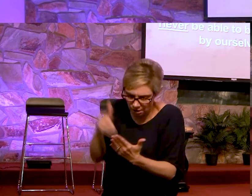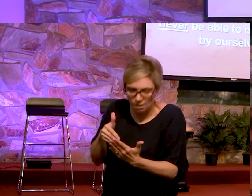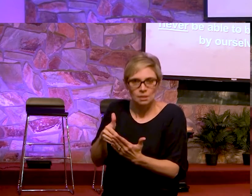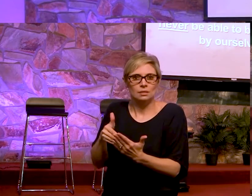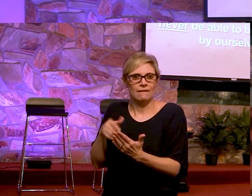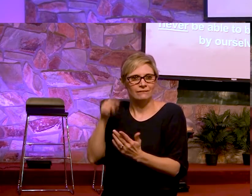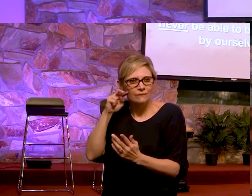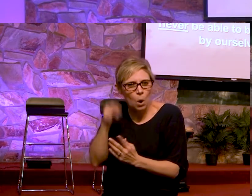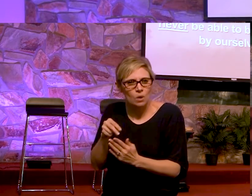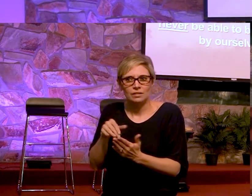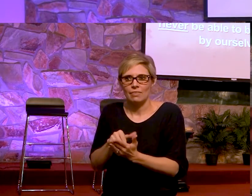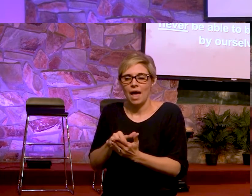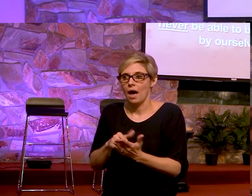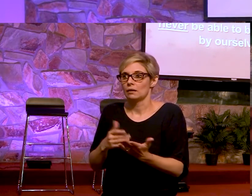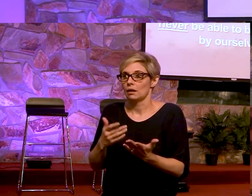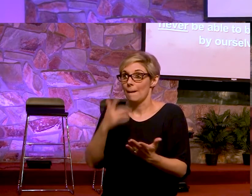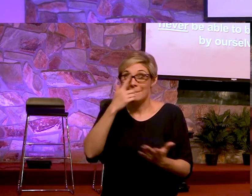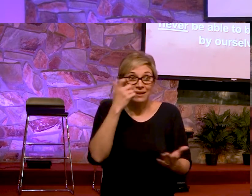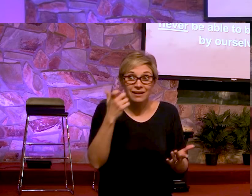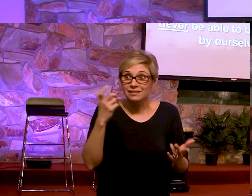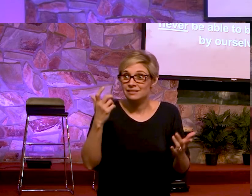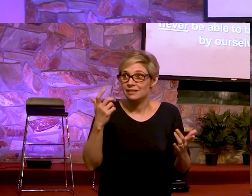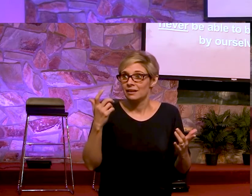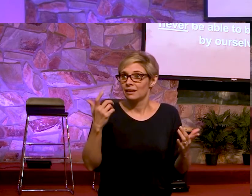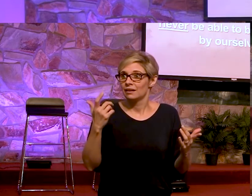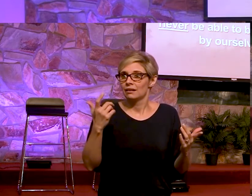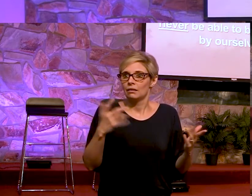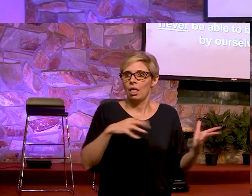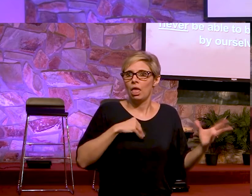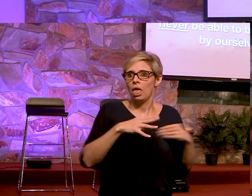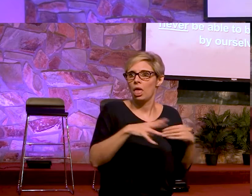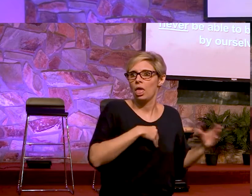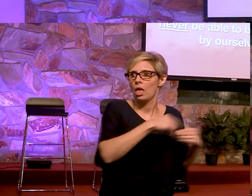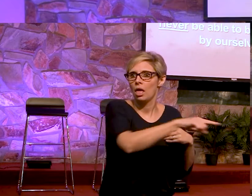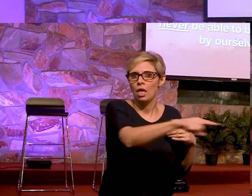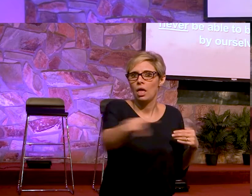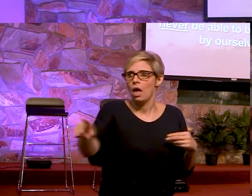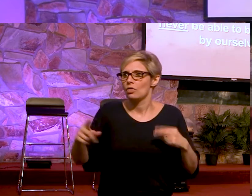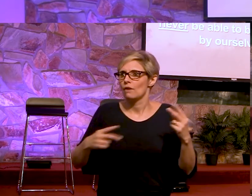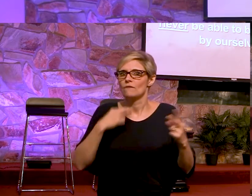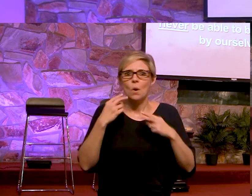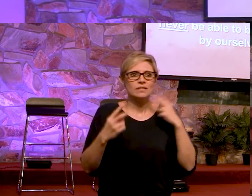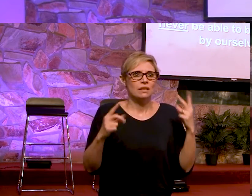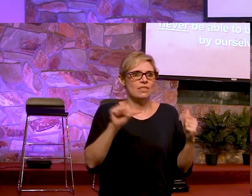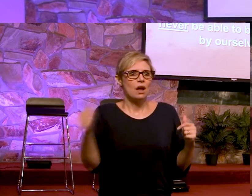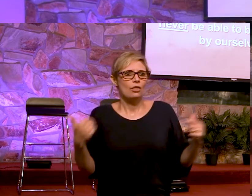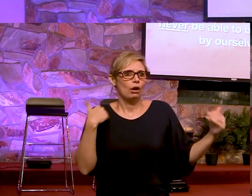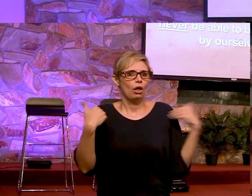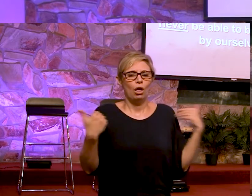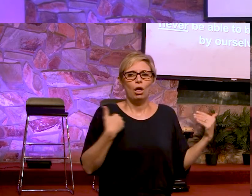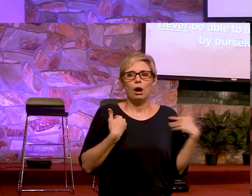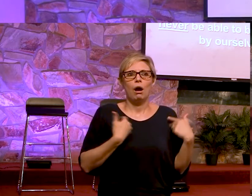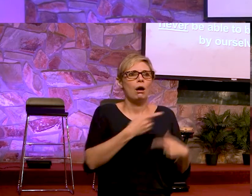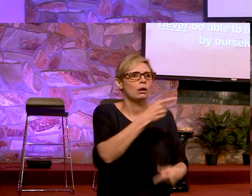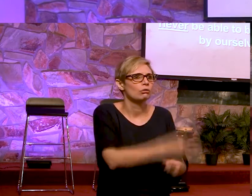And as a result, we throw our hands up and say, you're right. I am inadequate.